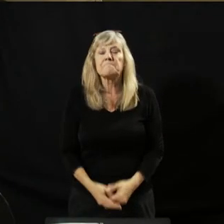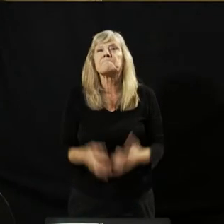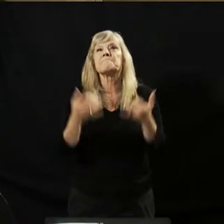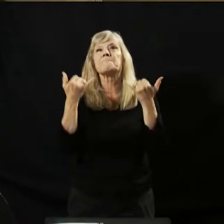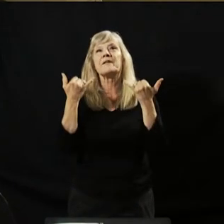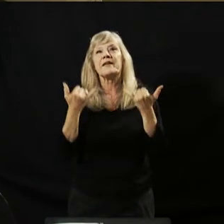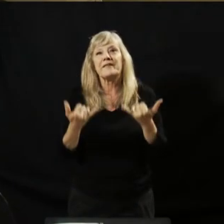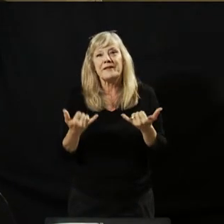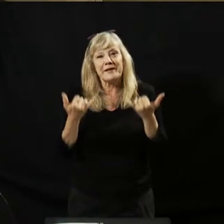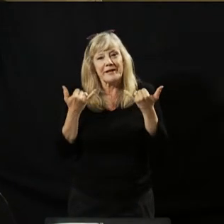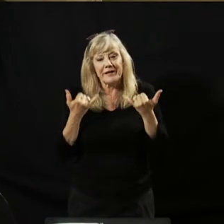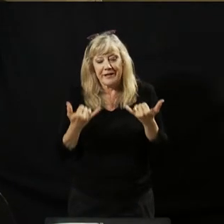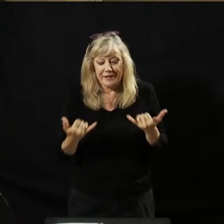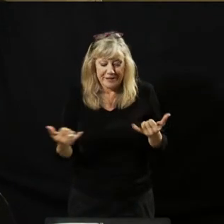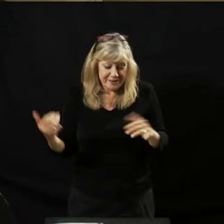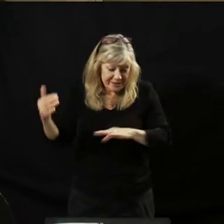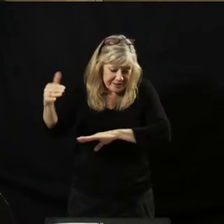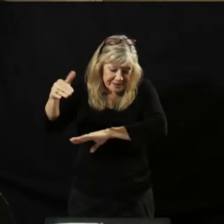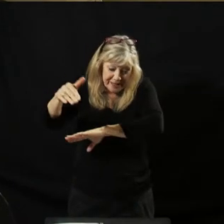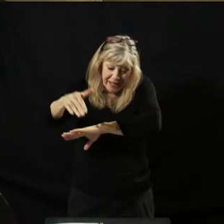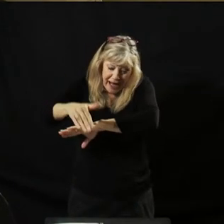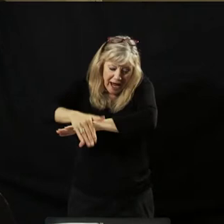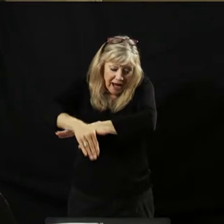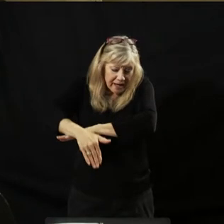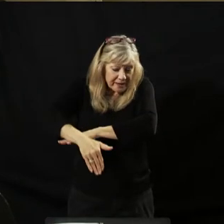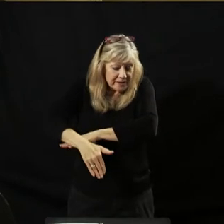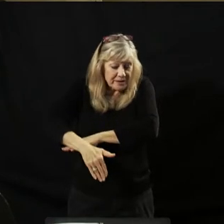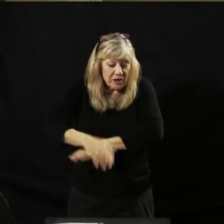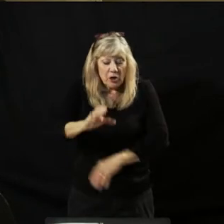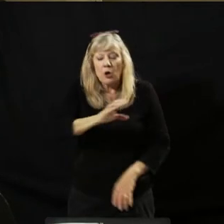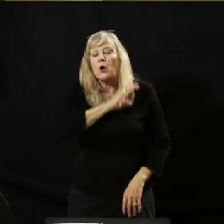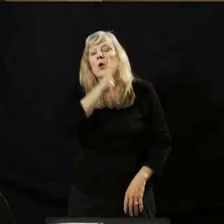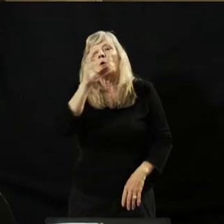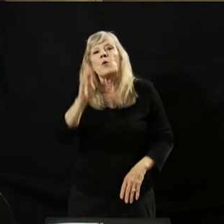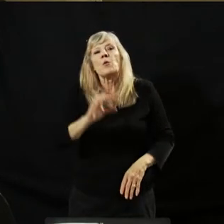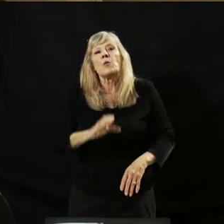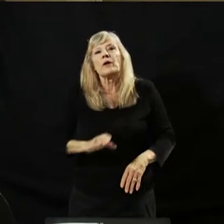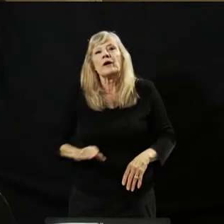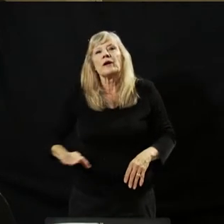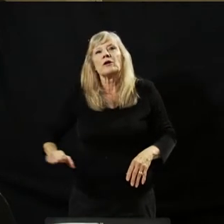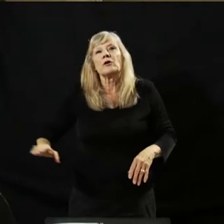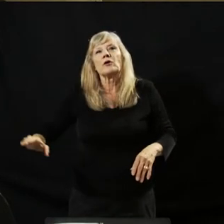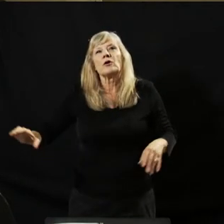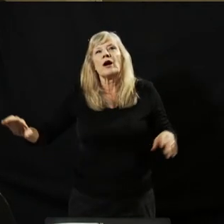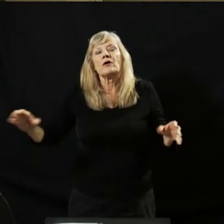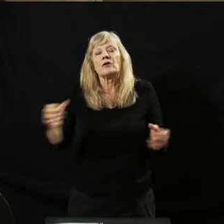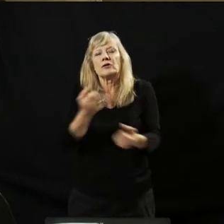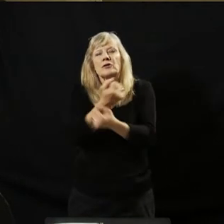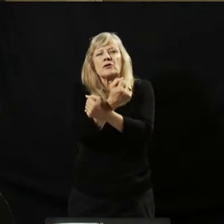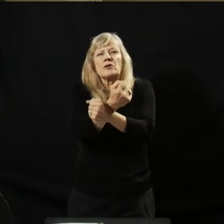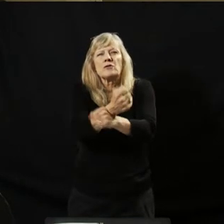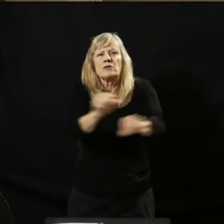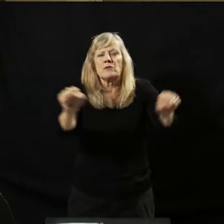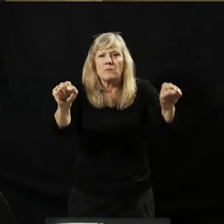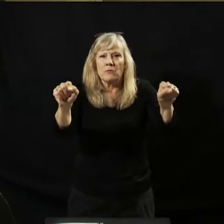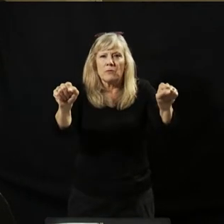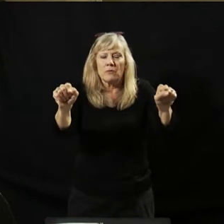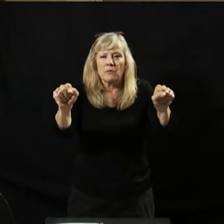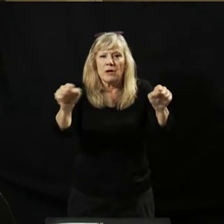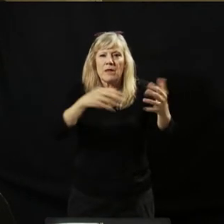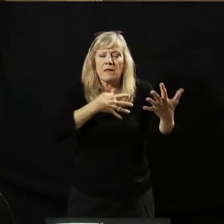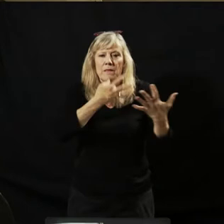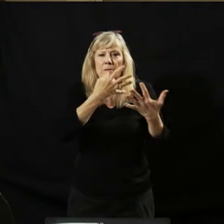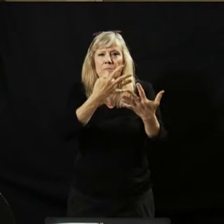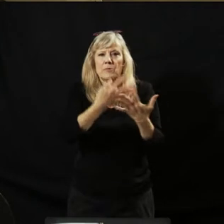This is the night when Christ broke the prison bars of death